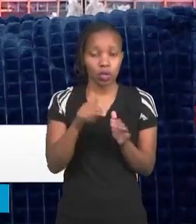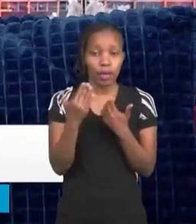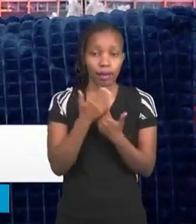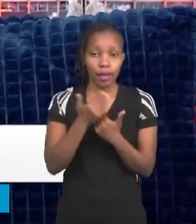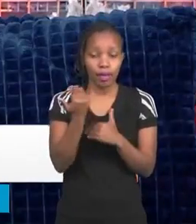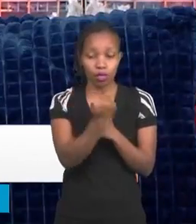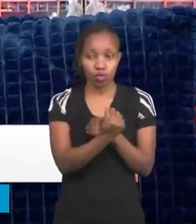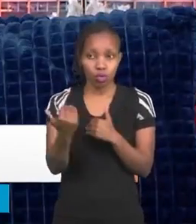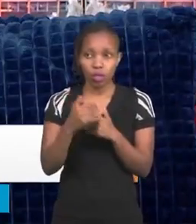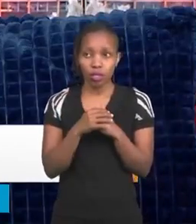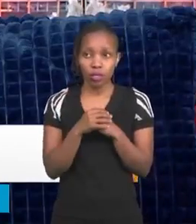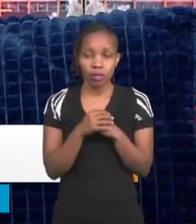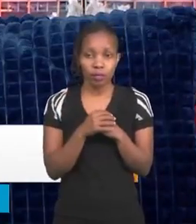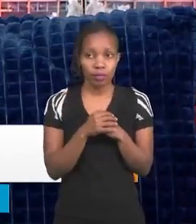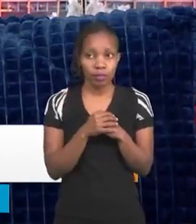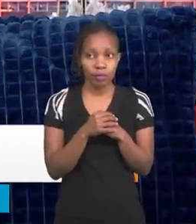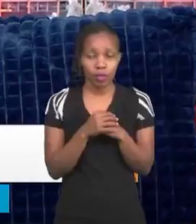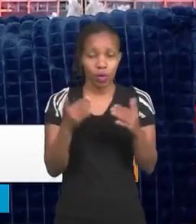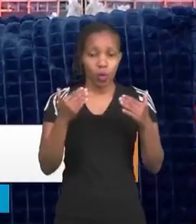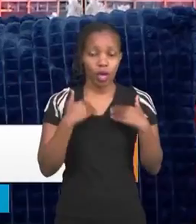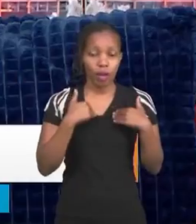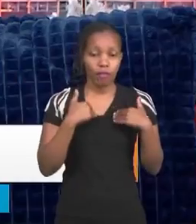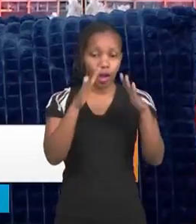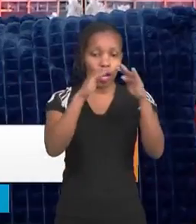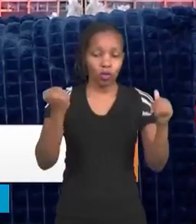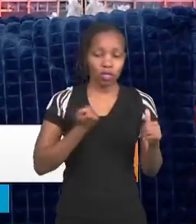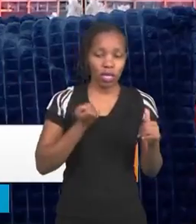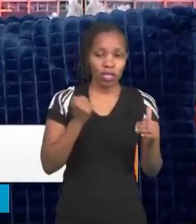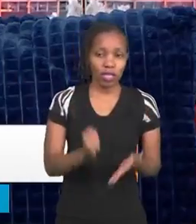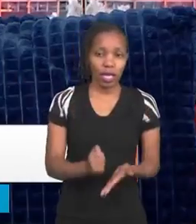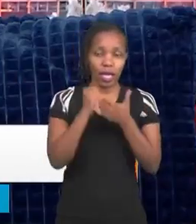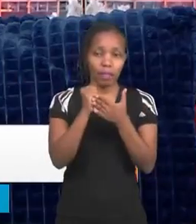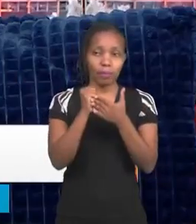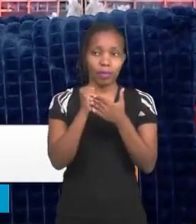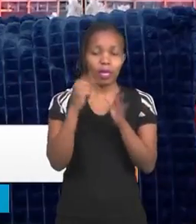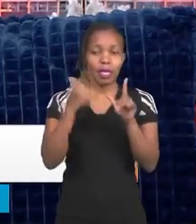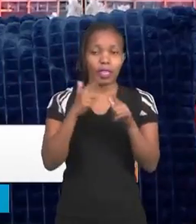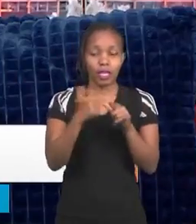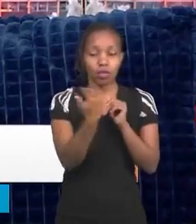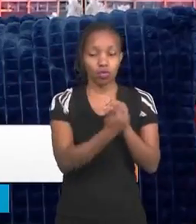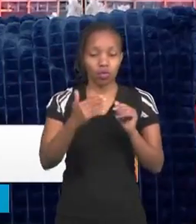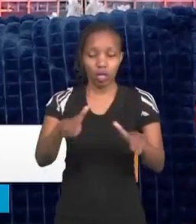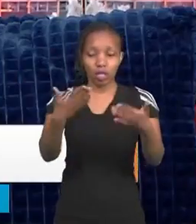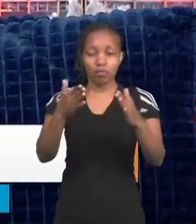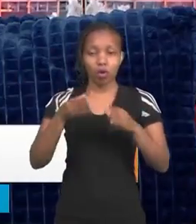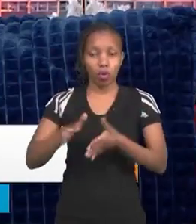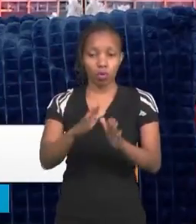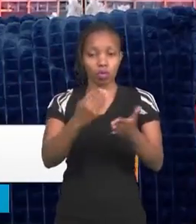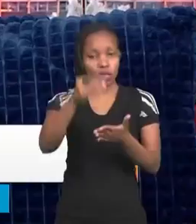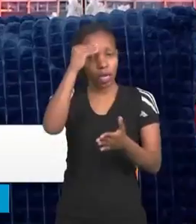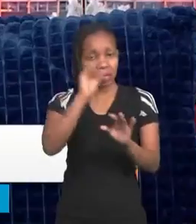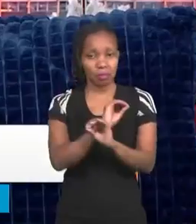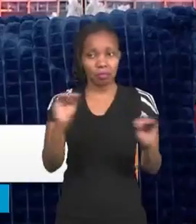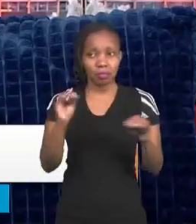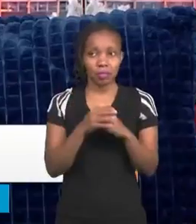that because we have house helps, we don't give children time to learn things. Mm-hmm. And